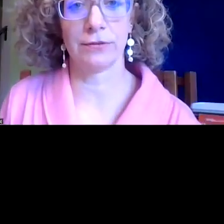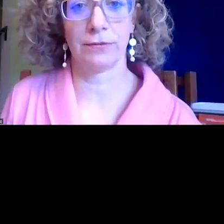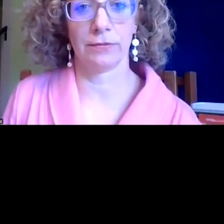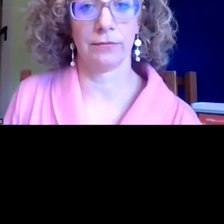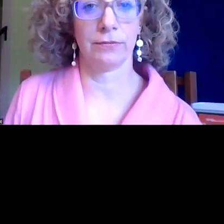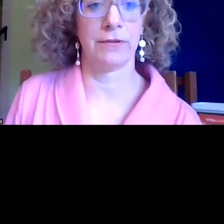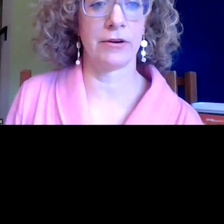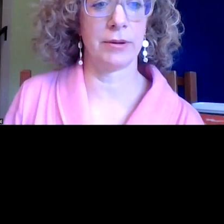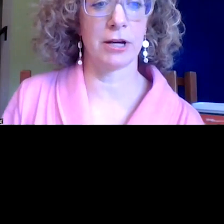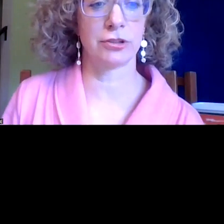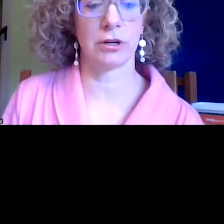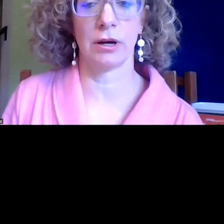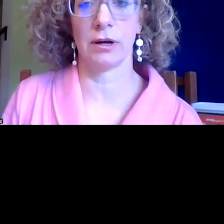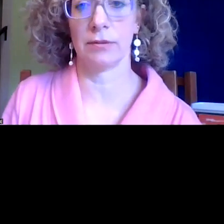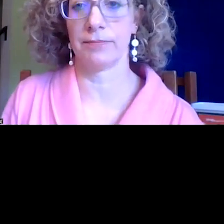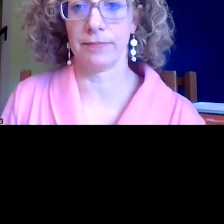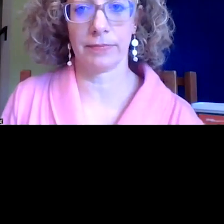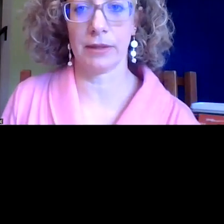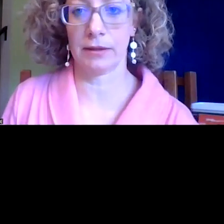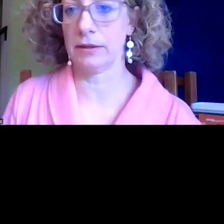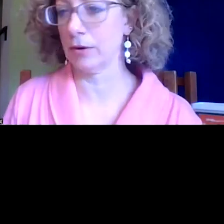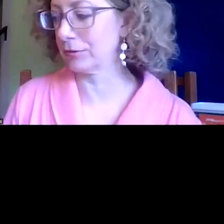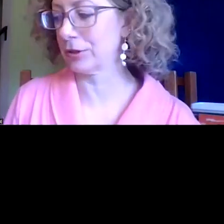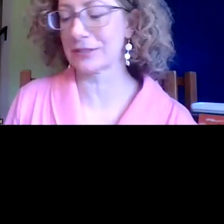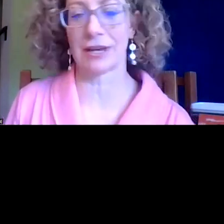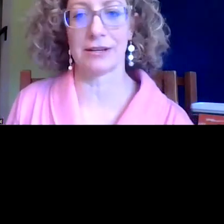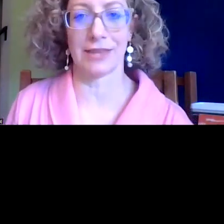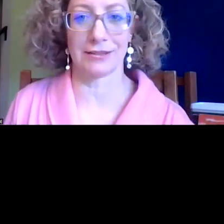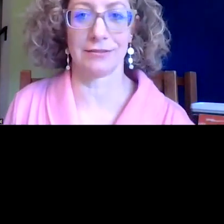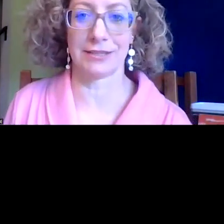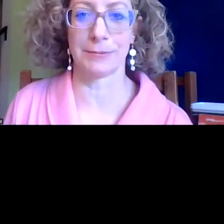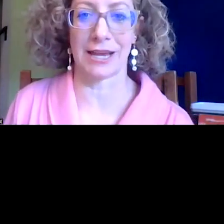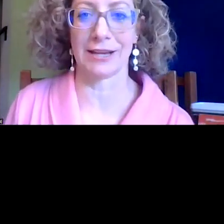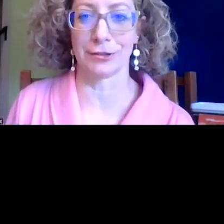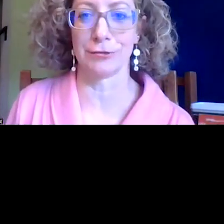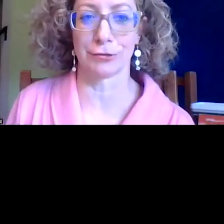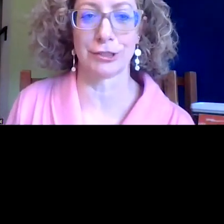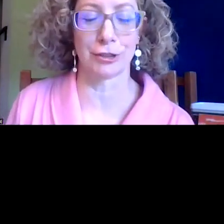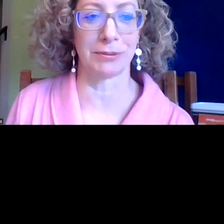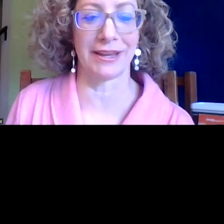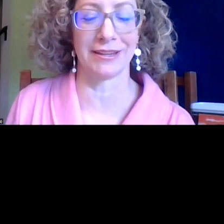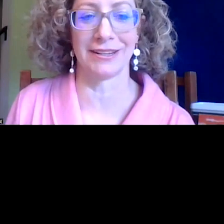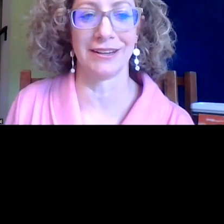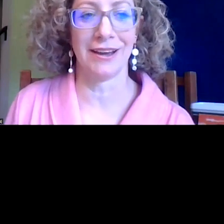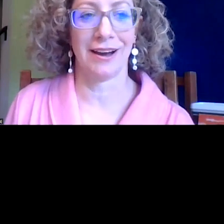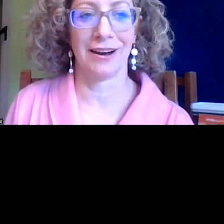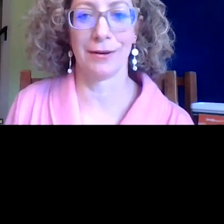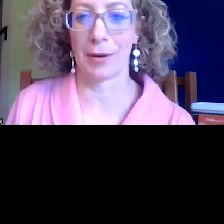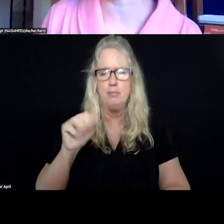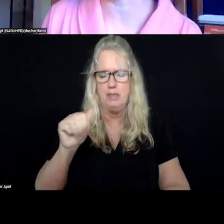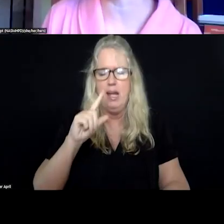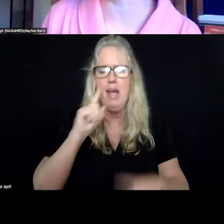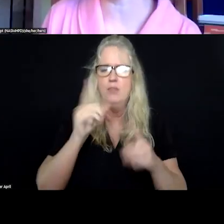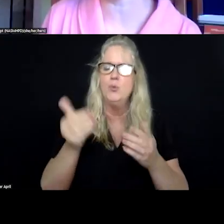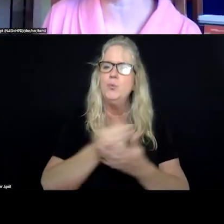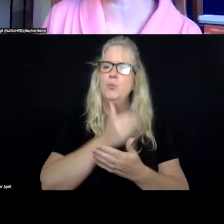Richard, thank you very much. So excited that SAMHSA has a new strategic plan and